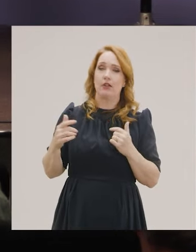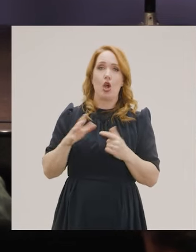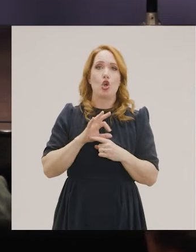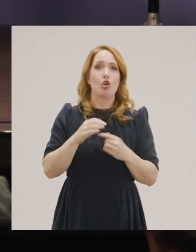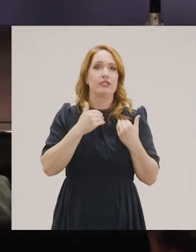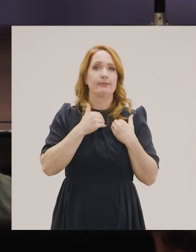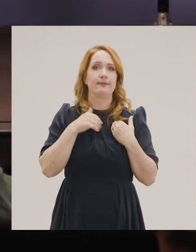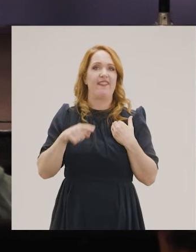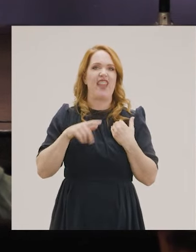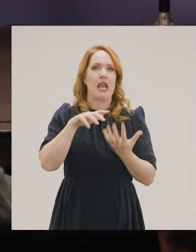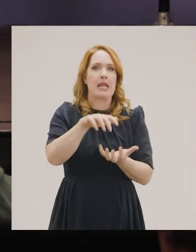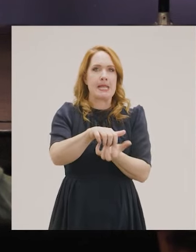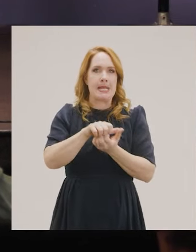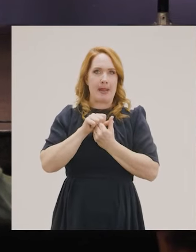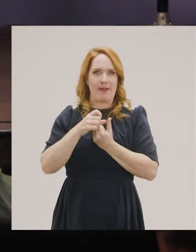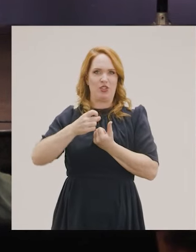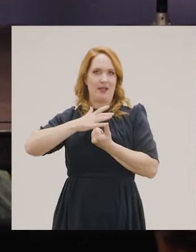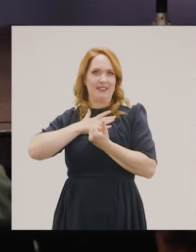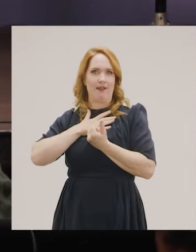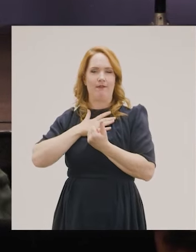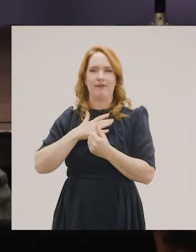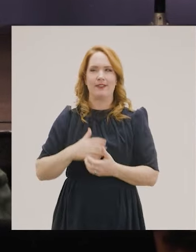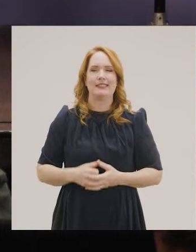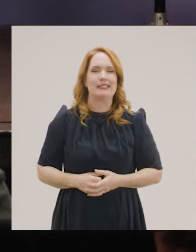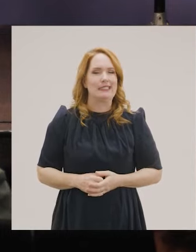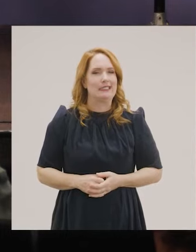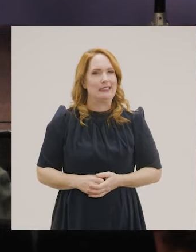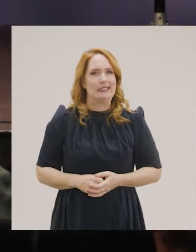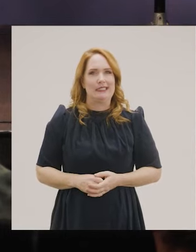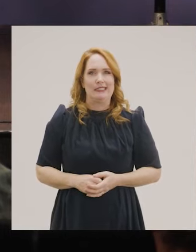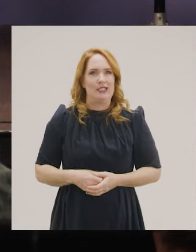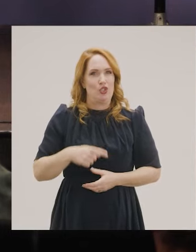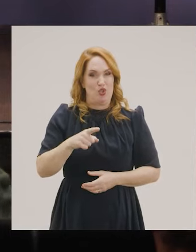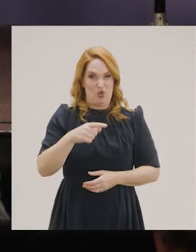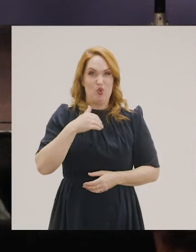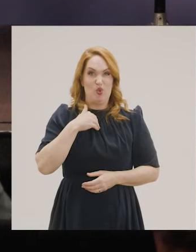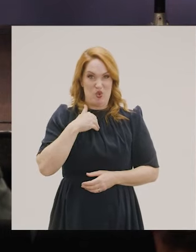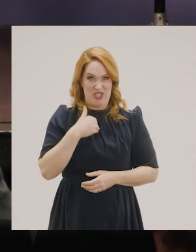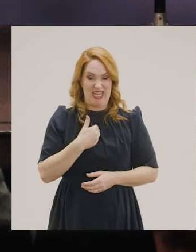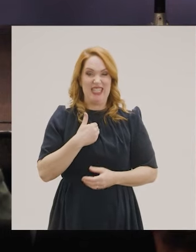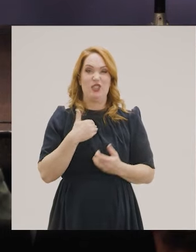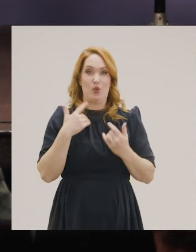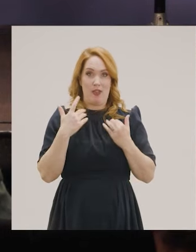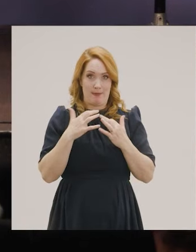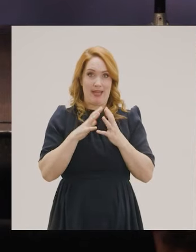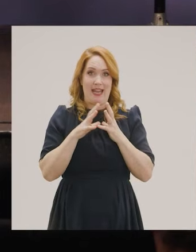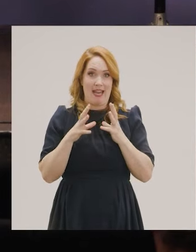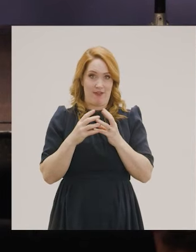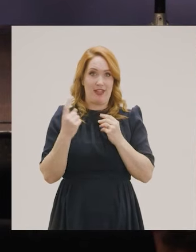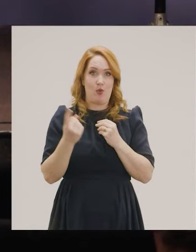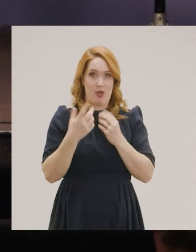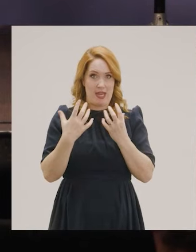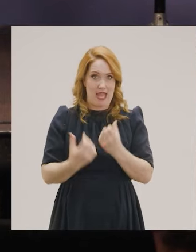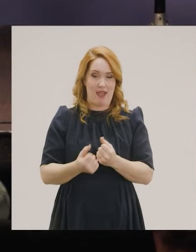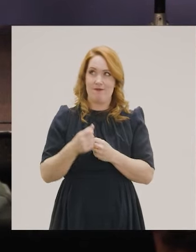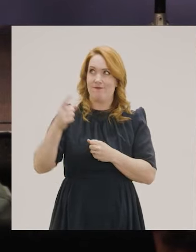God has given me everything. I'm not going to take responsibility for that." When we need to be accountable